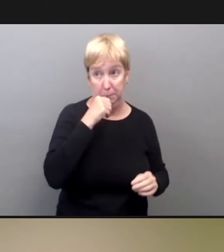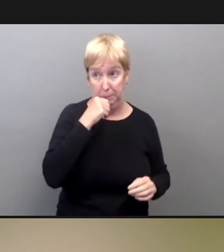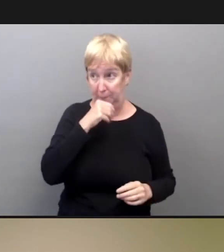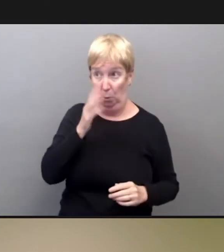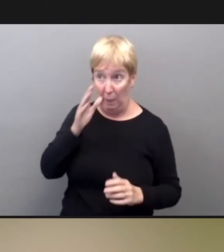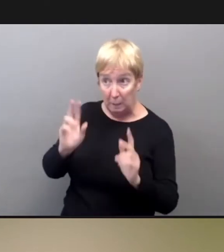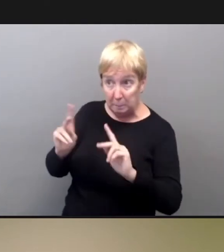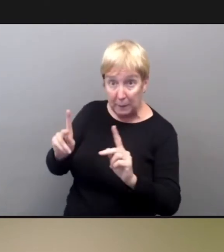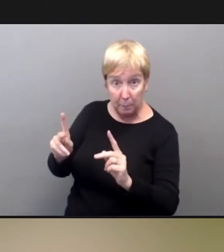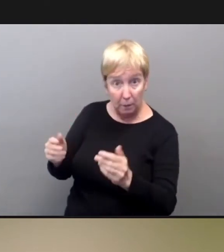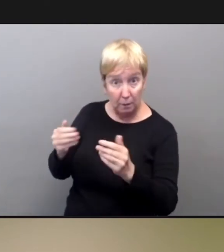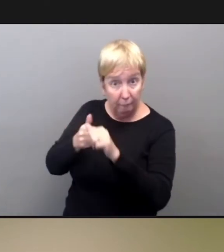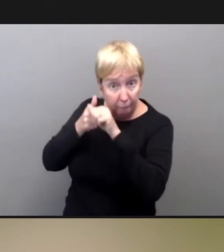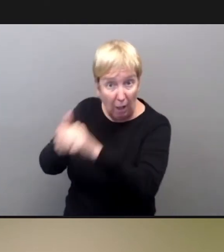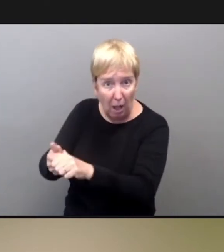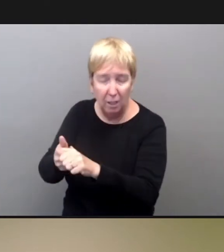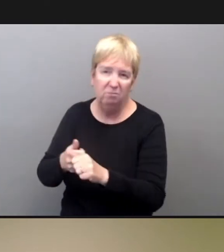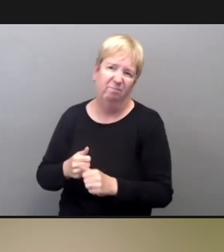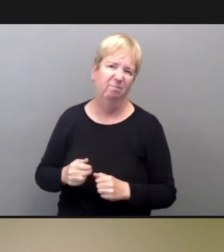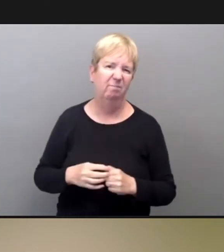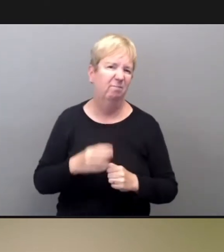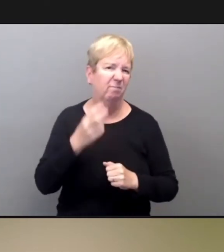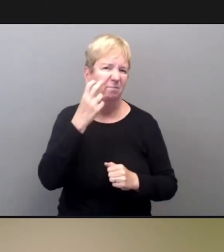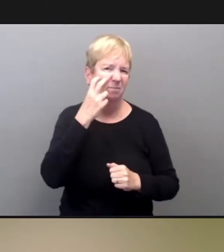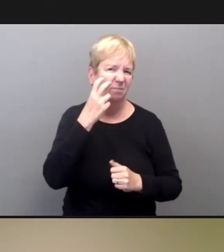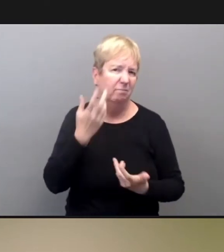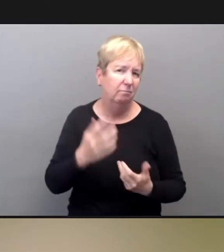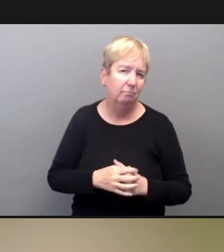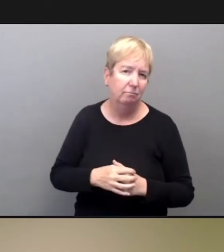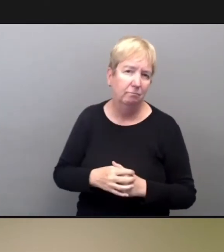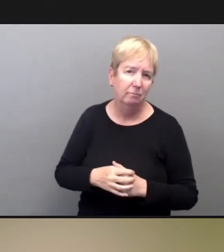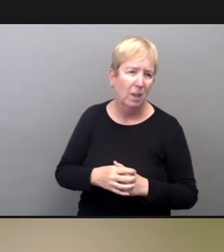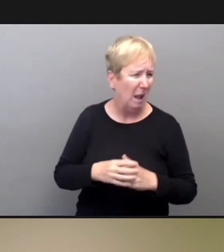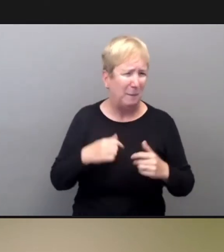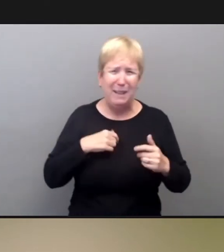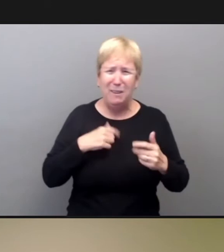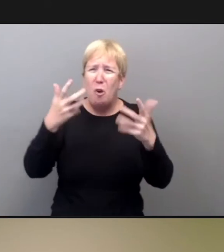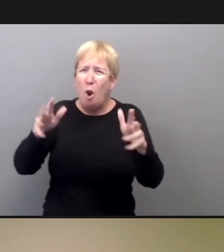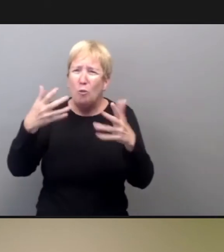New Mexicans following the most scientifically proven, basic,